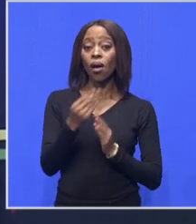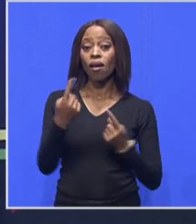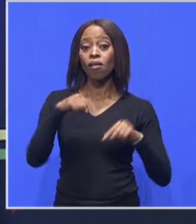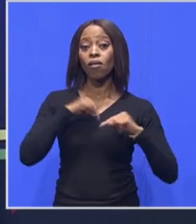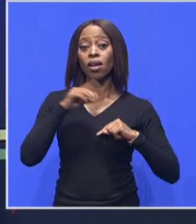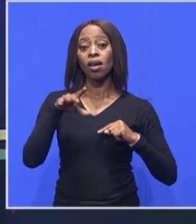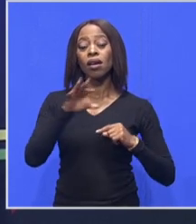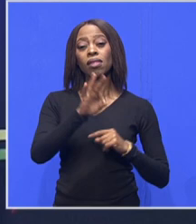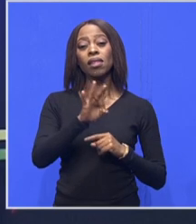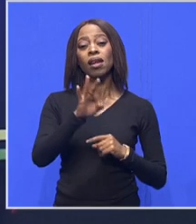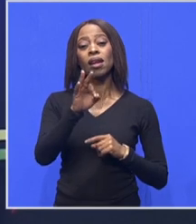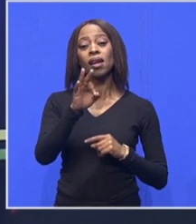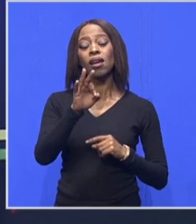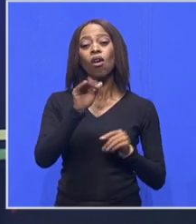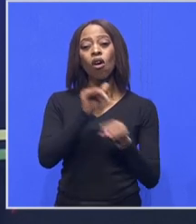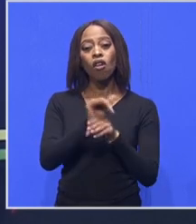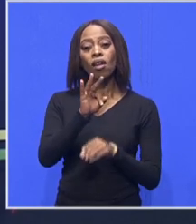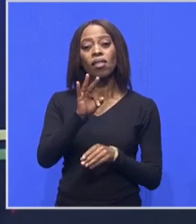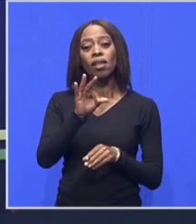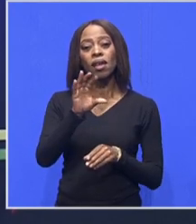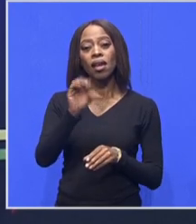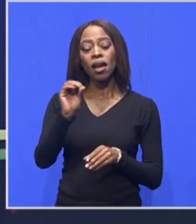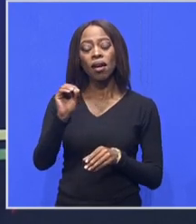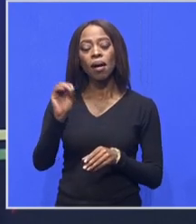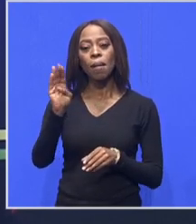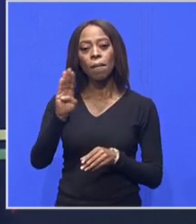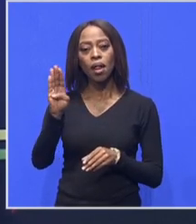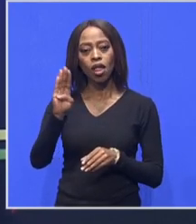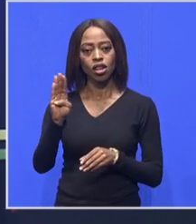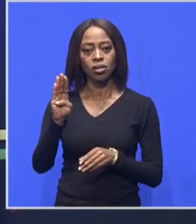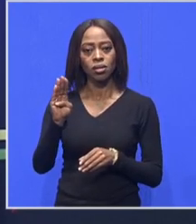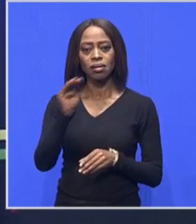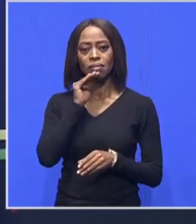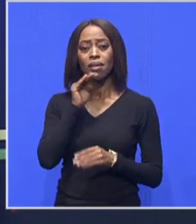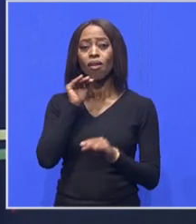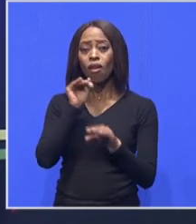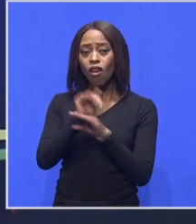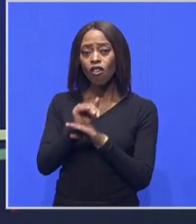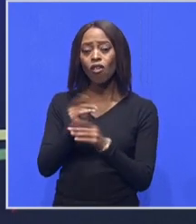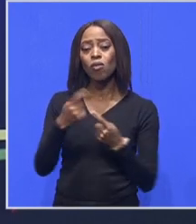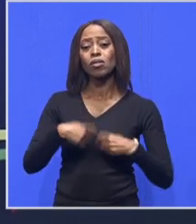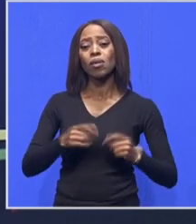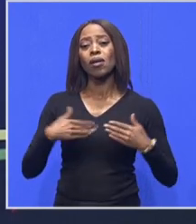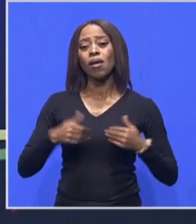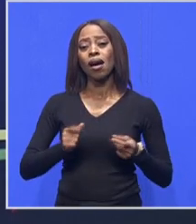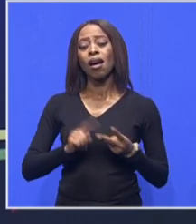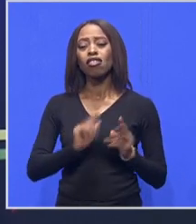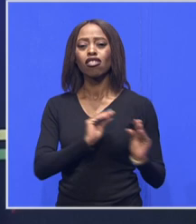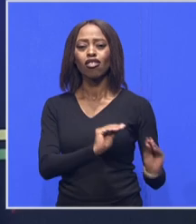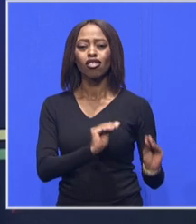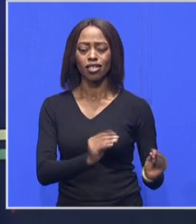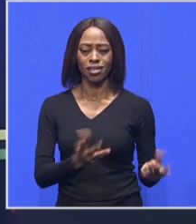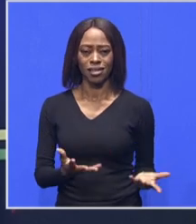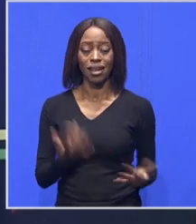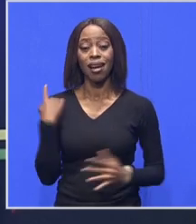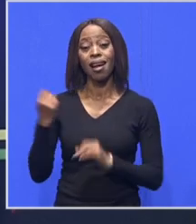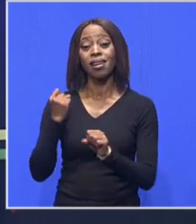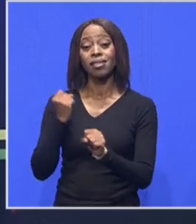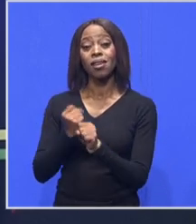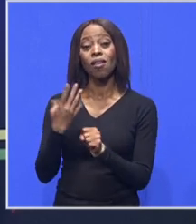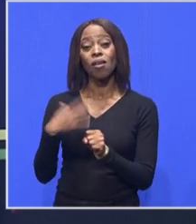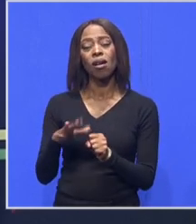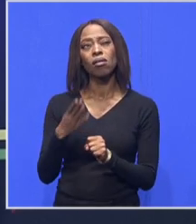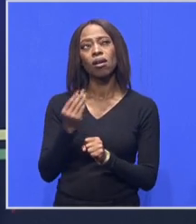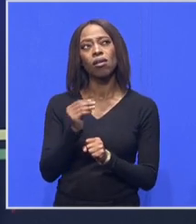pay over 300 billion on an annual basis. That's more than we spend on health. That's more than we spend on education. Last year, we had over